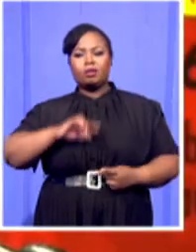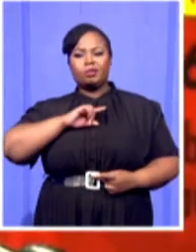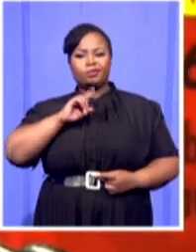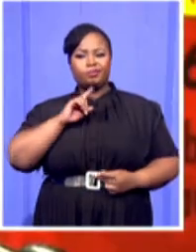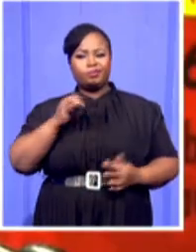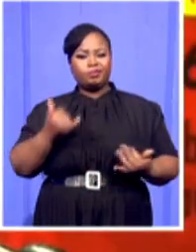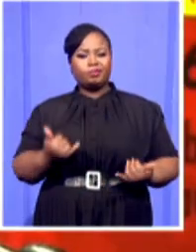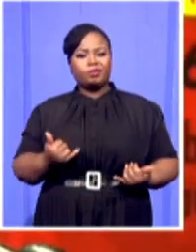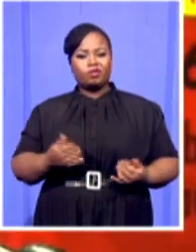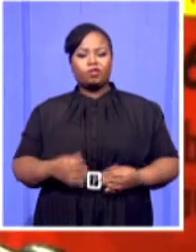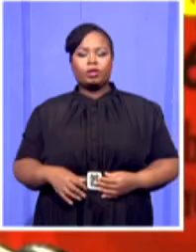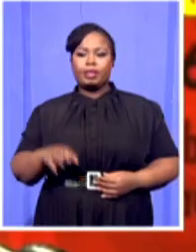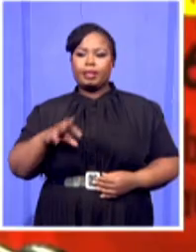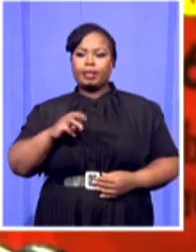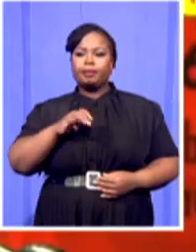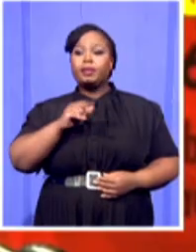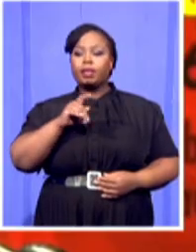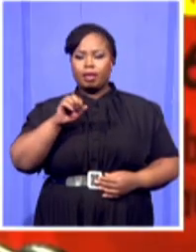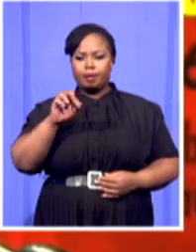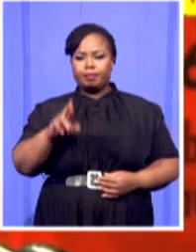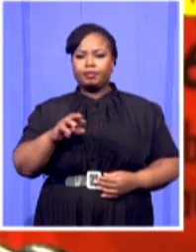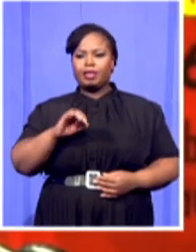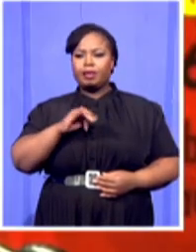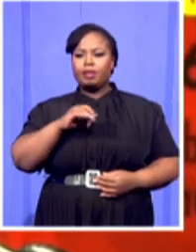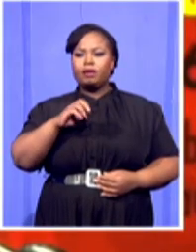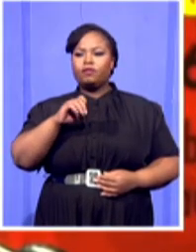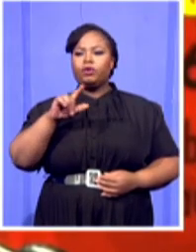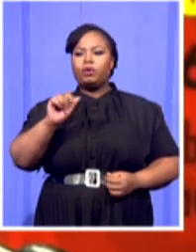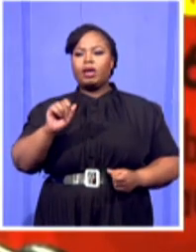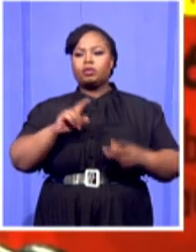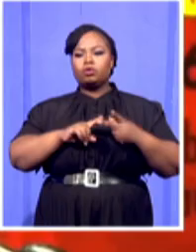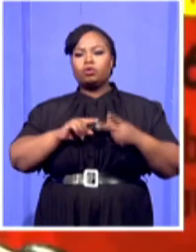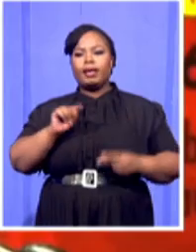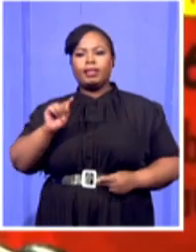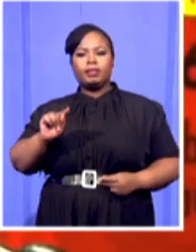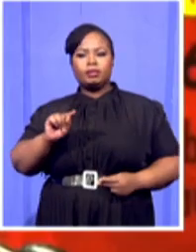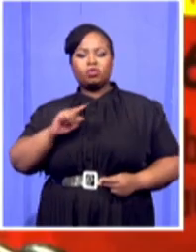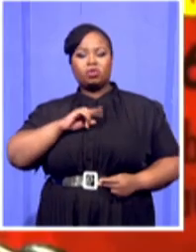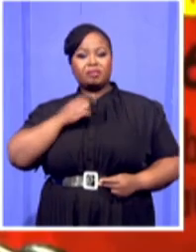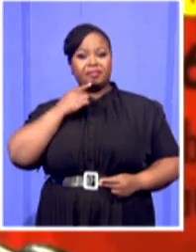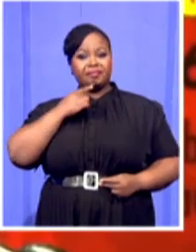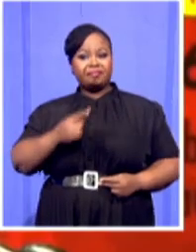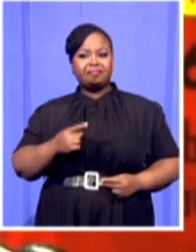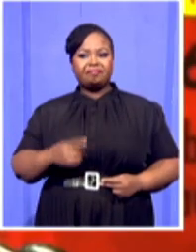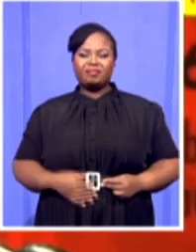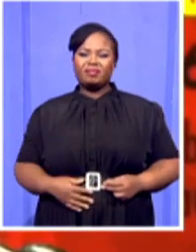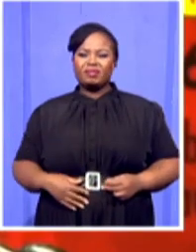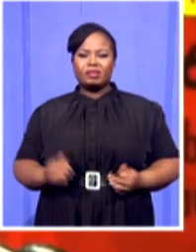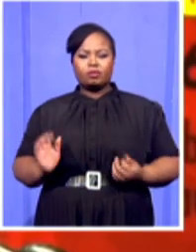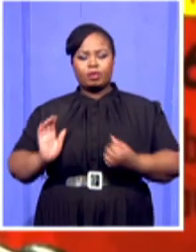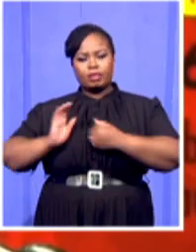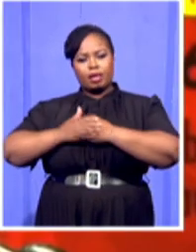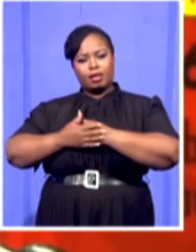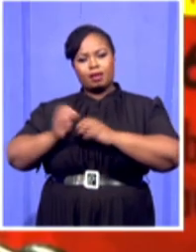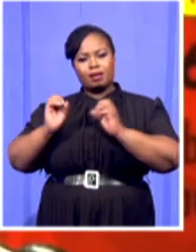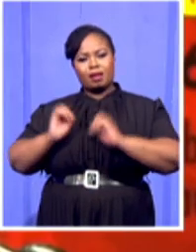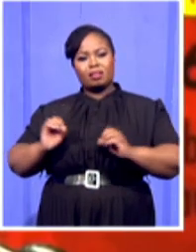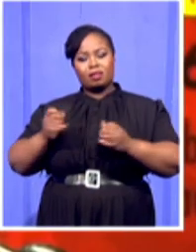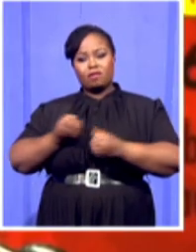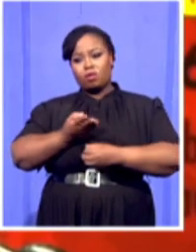Amika Cabral wise words, comrades, when he said, and I quote, "Hide nothing from the masses of our